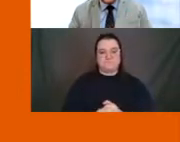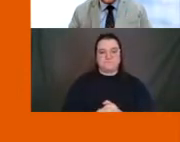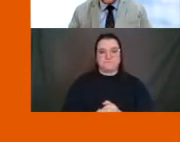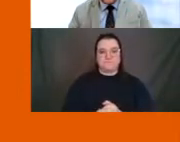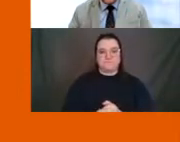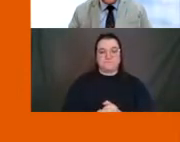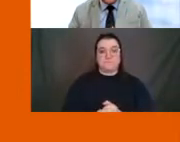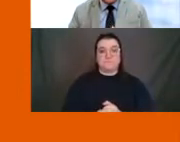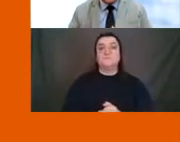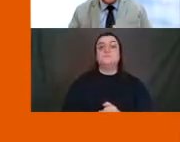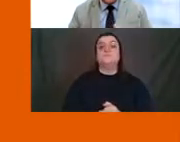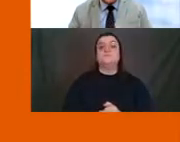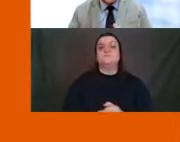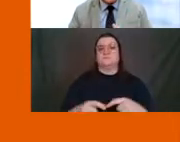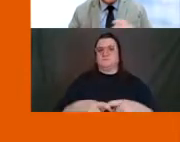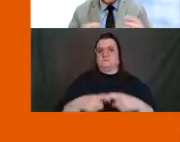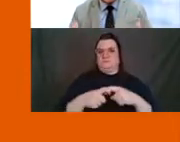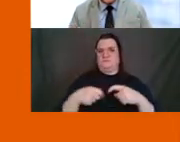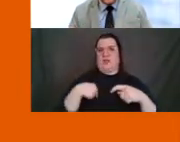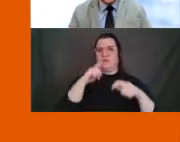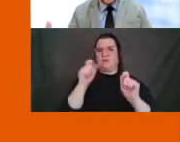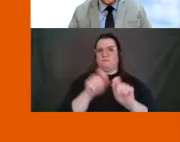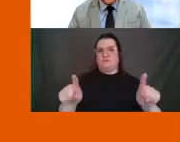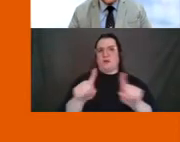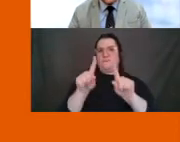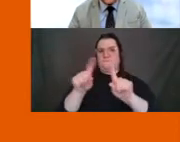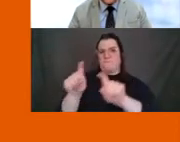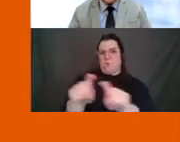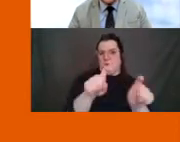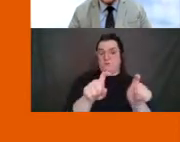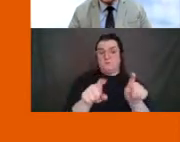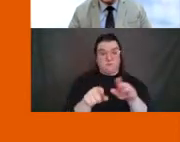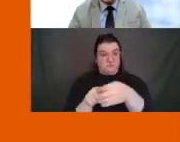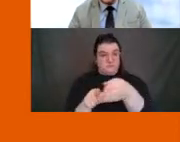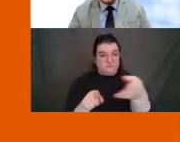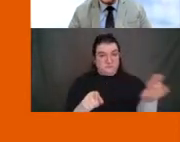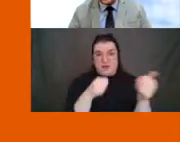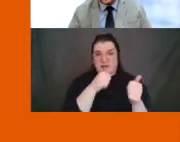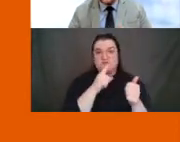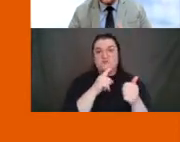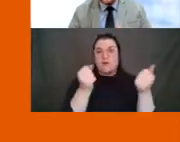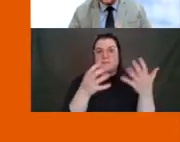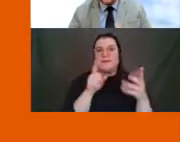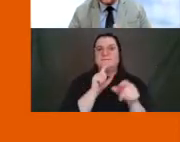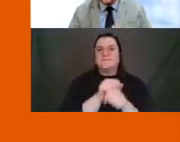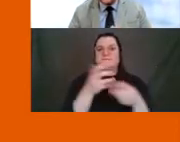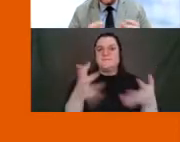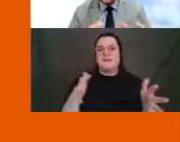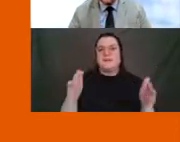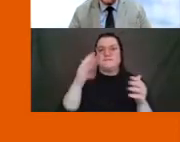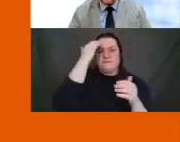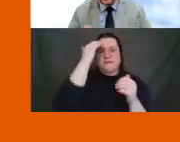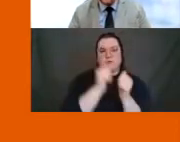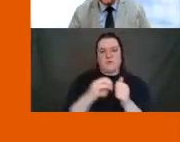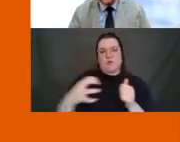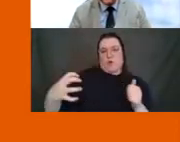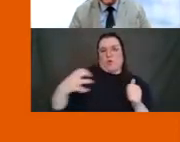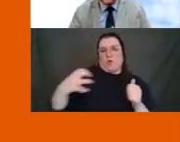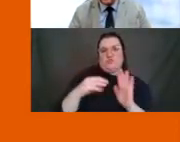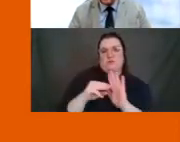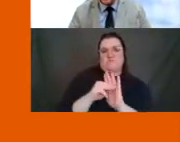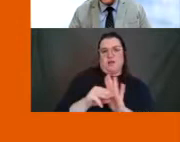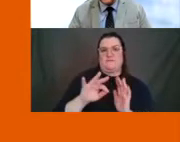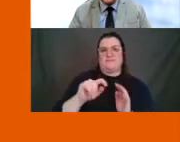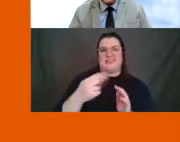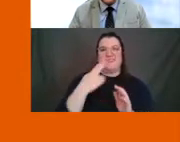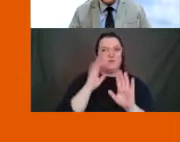So I'm going to take a moment and we're going to launch a poll, because I'm not sure how many people are actually familiar with the coaching model of telehealth for children, just to see who we have represented